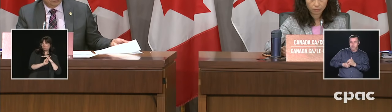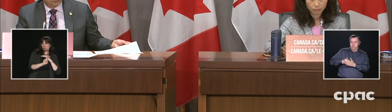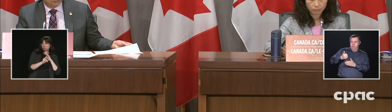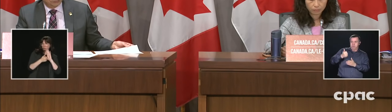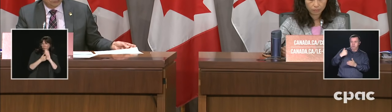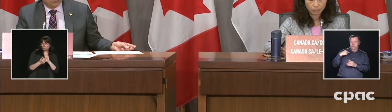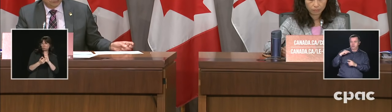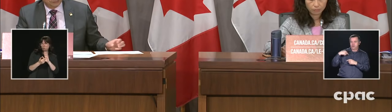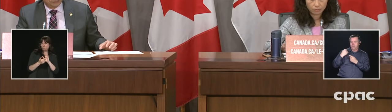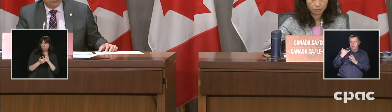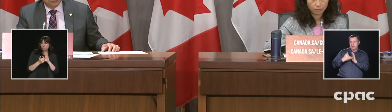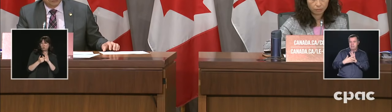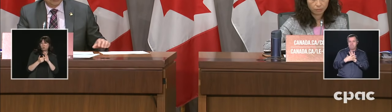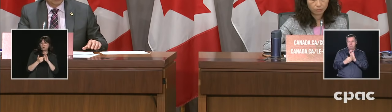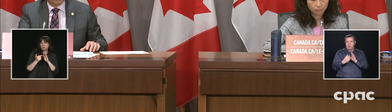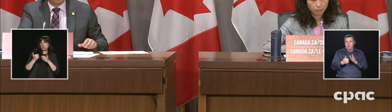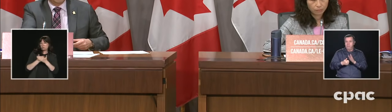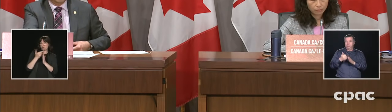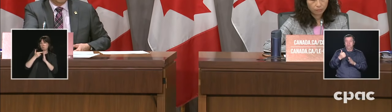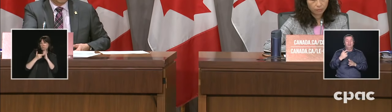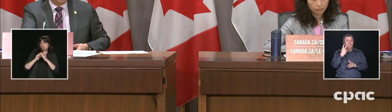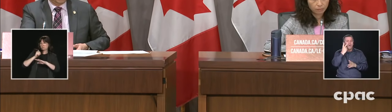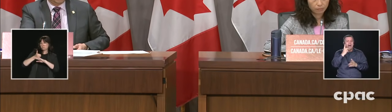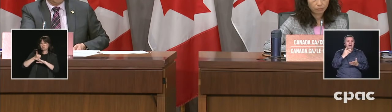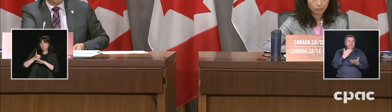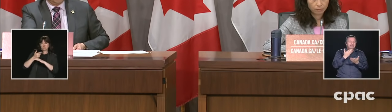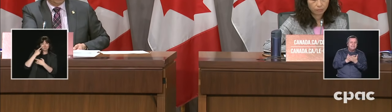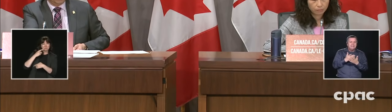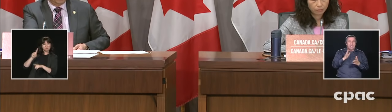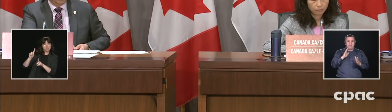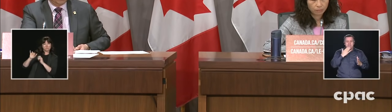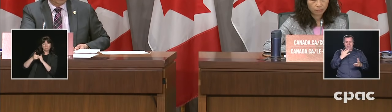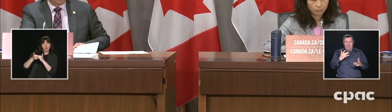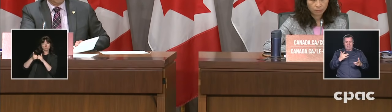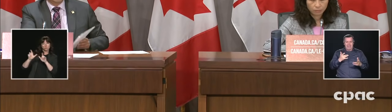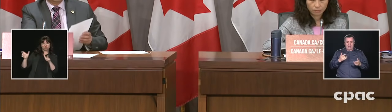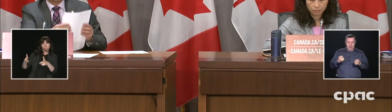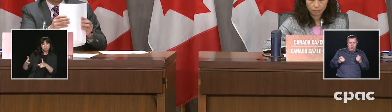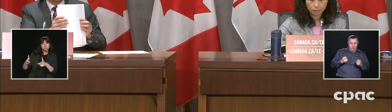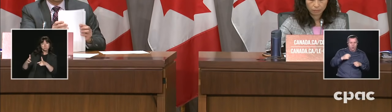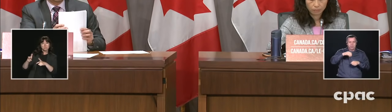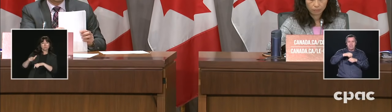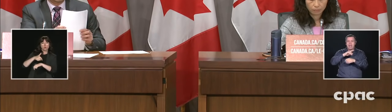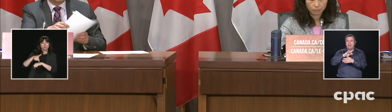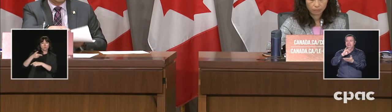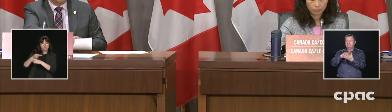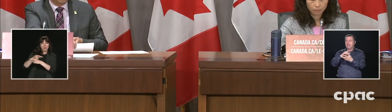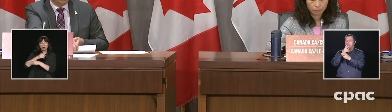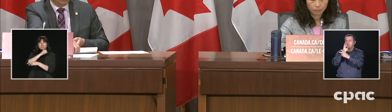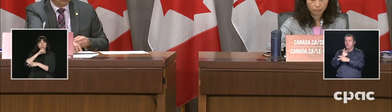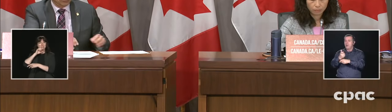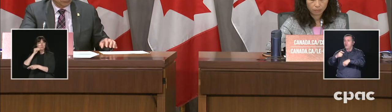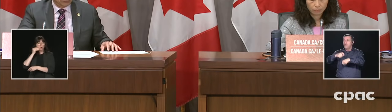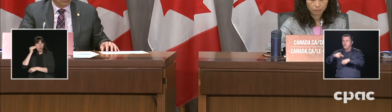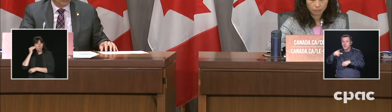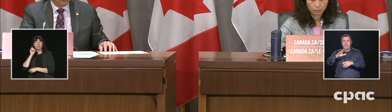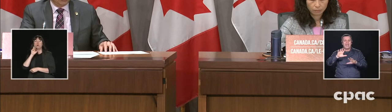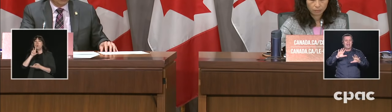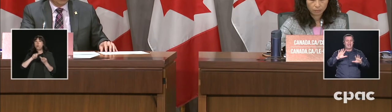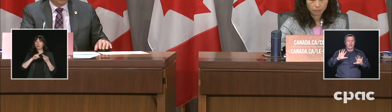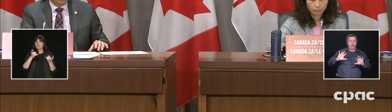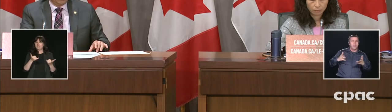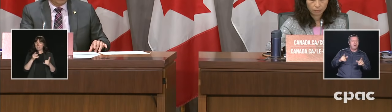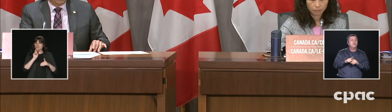to control outbreaks in long-term care homes and seniors' homes? And as well, how many of the overall deaths in today's models will be tied to long-term